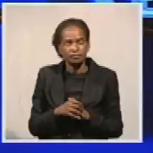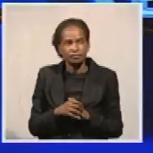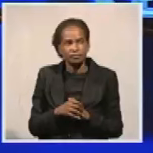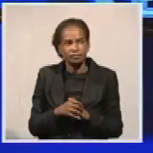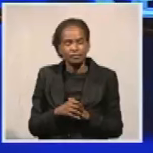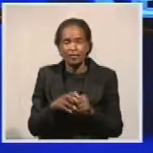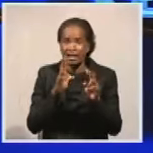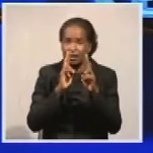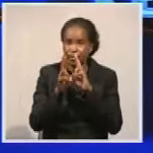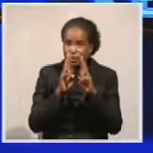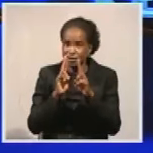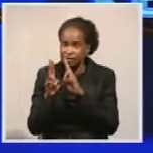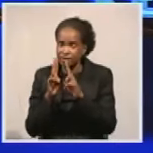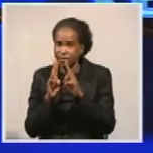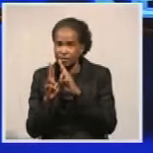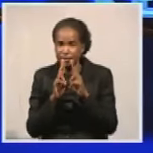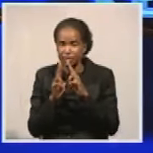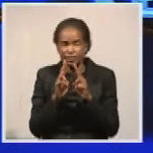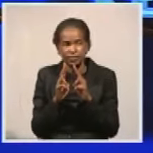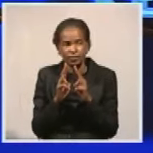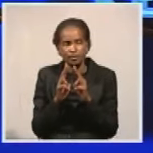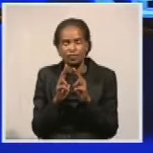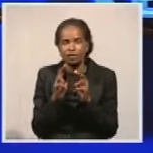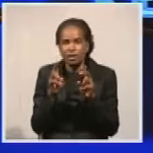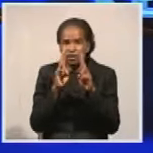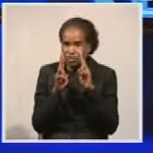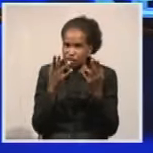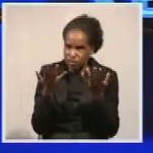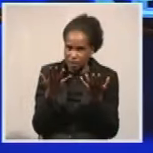the negotiations was based on give and take.